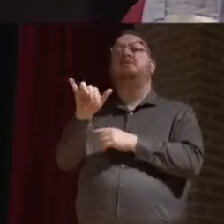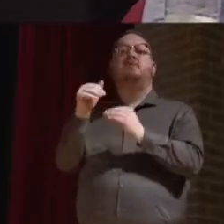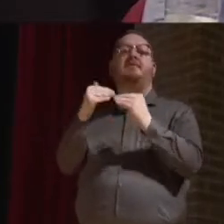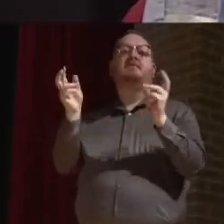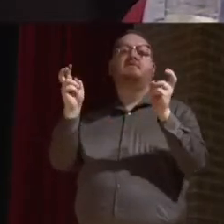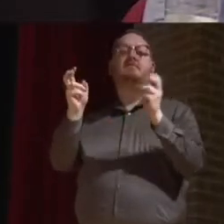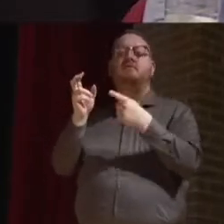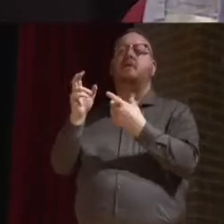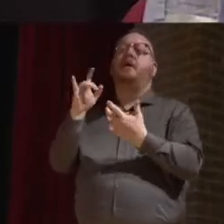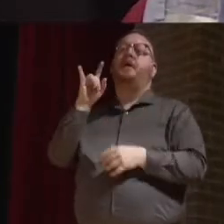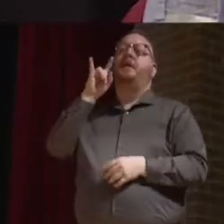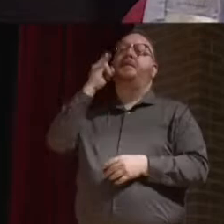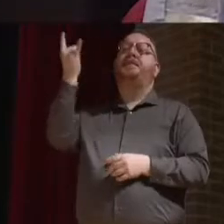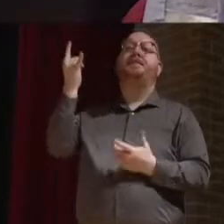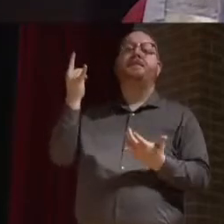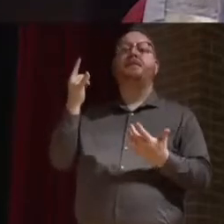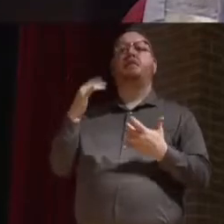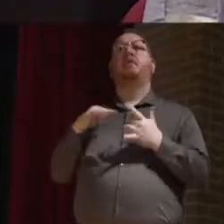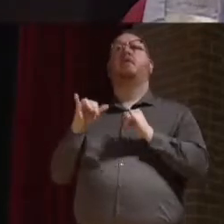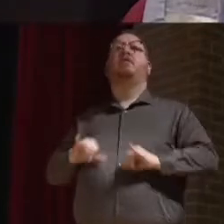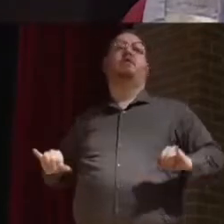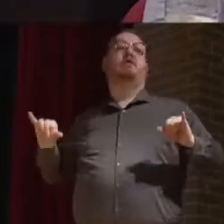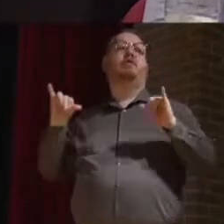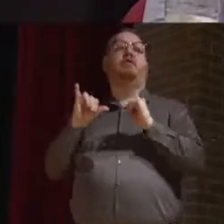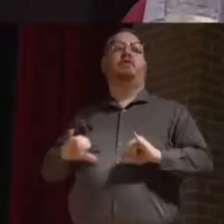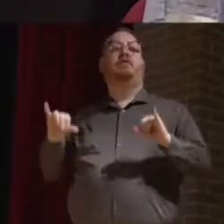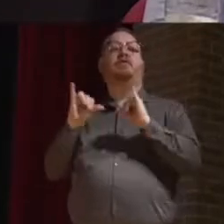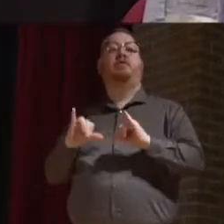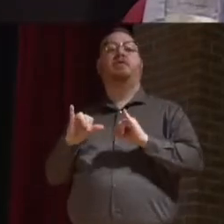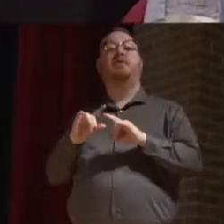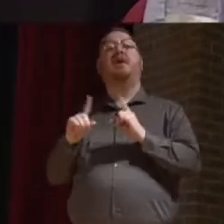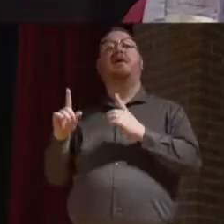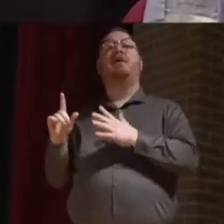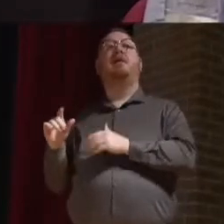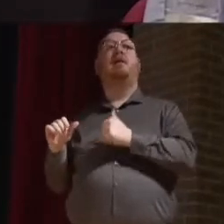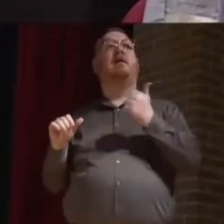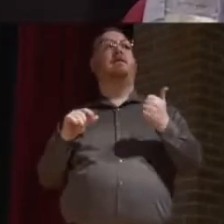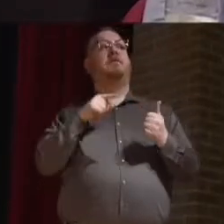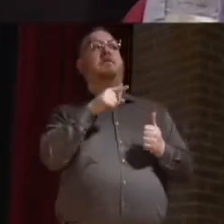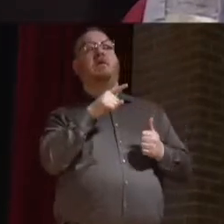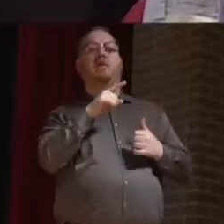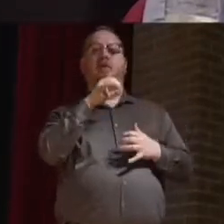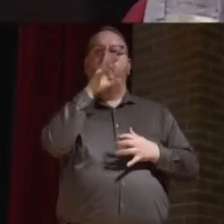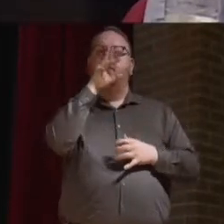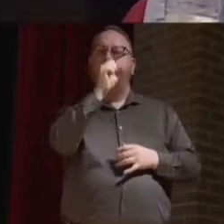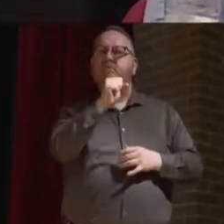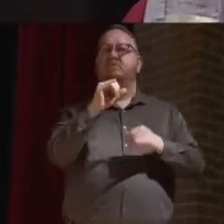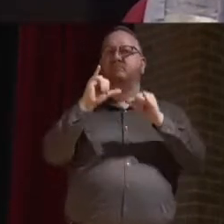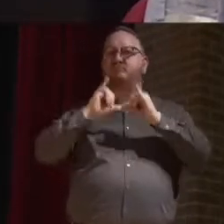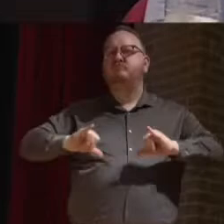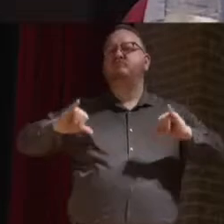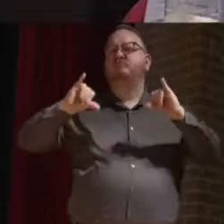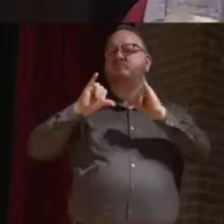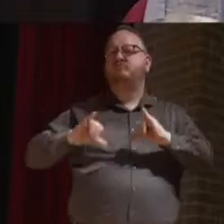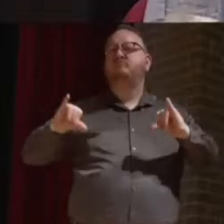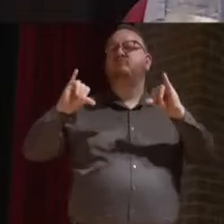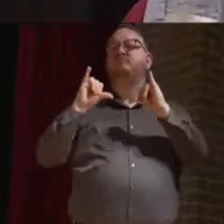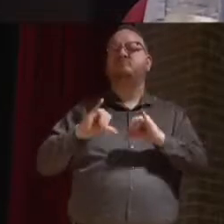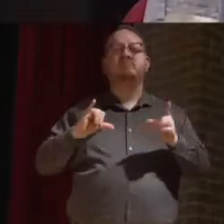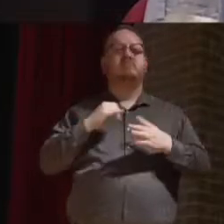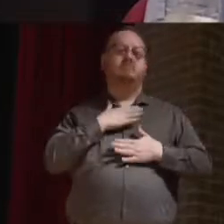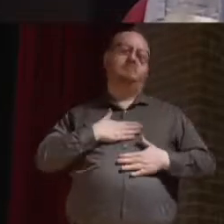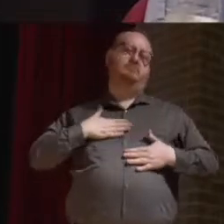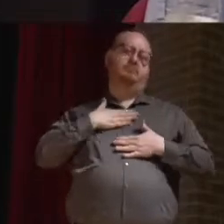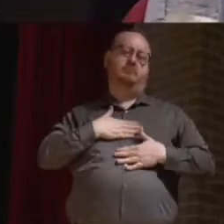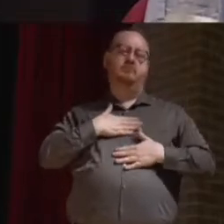monotonous, others would love the routine. They would love the routine. And yeah, they're able to do repetitive